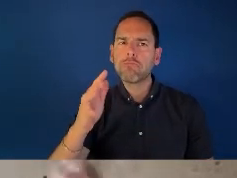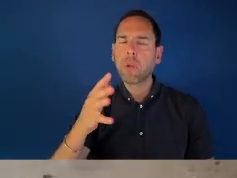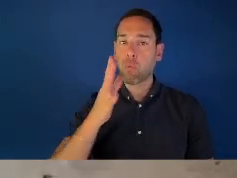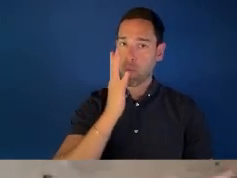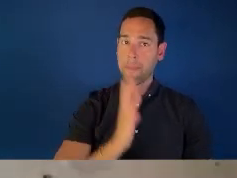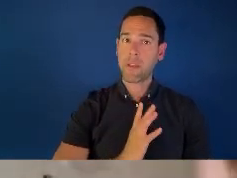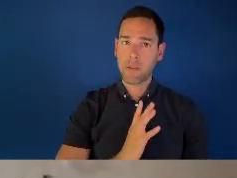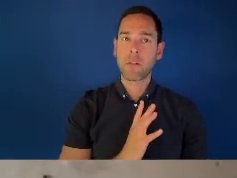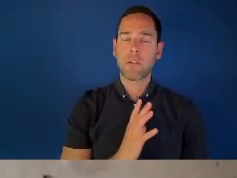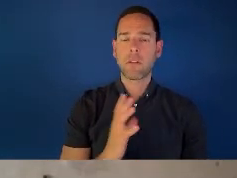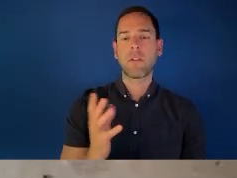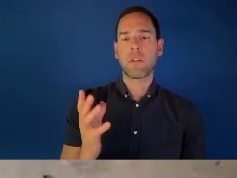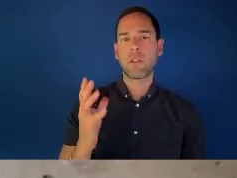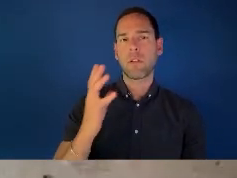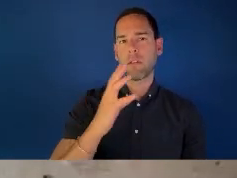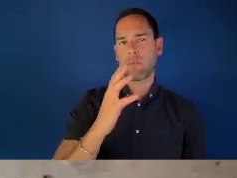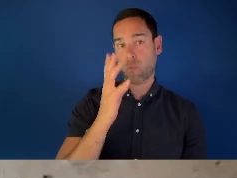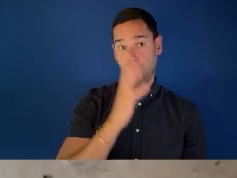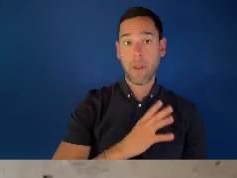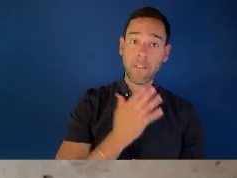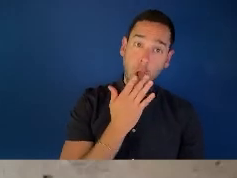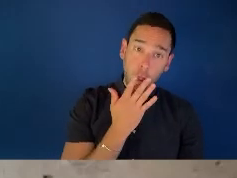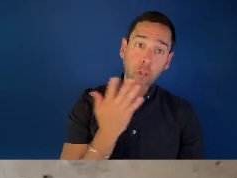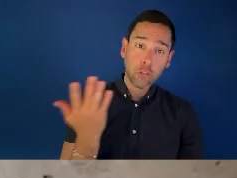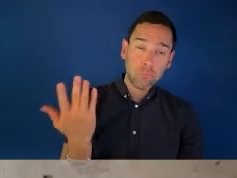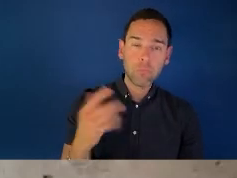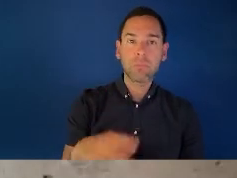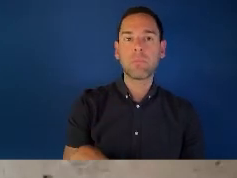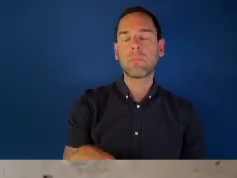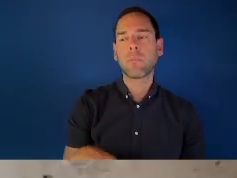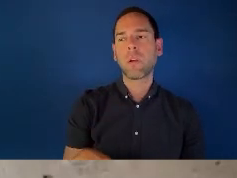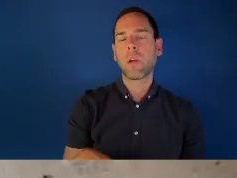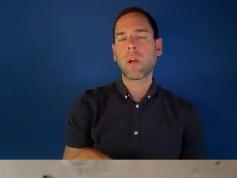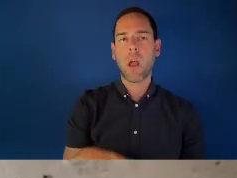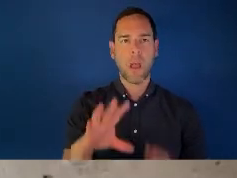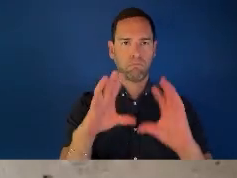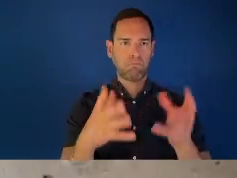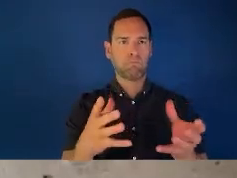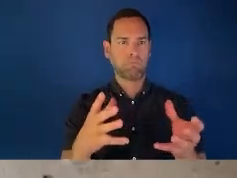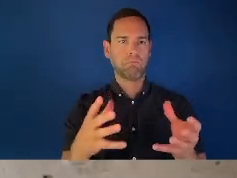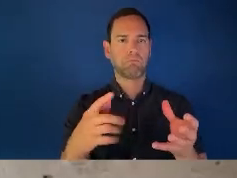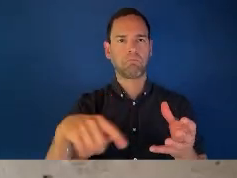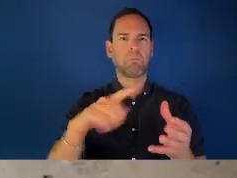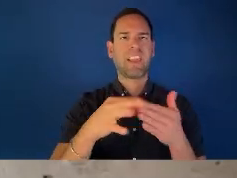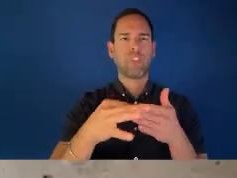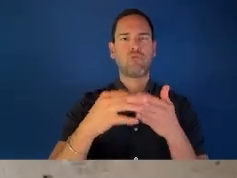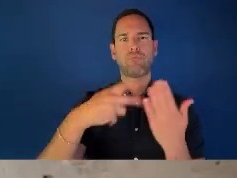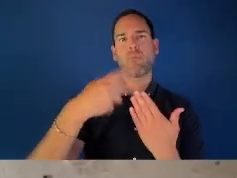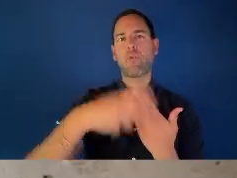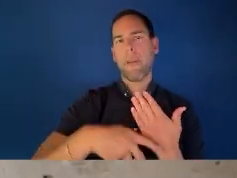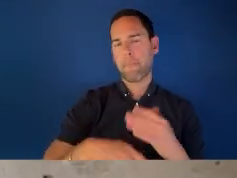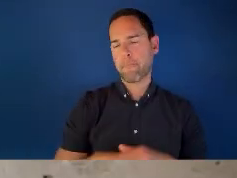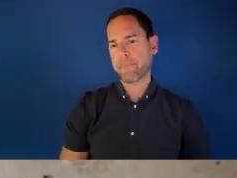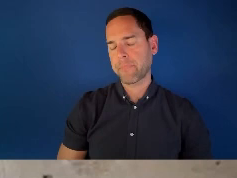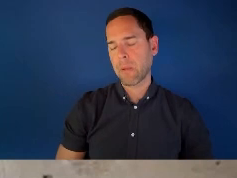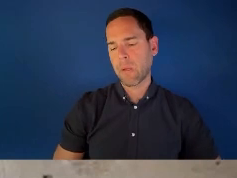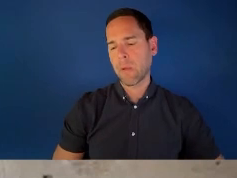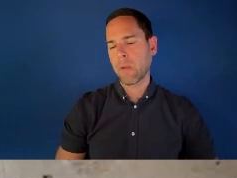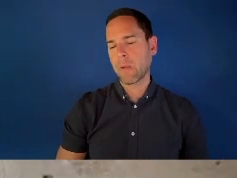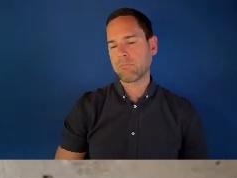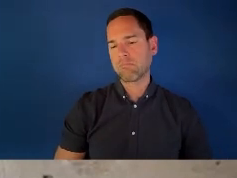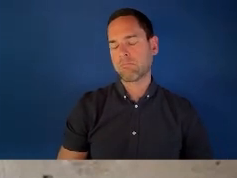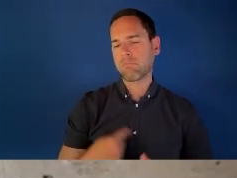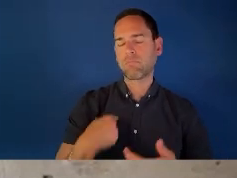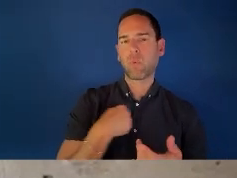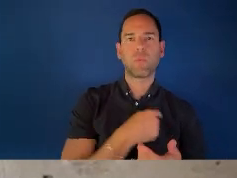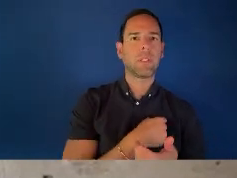with community organizations in our area to kind of help groups of people in the Denver metro